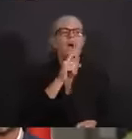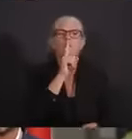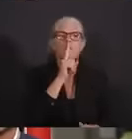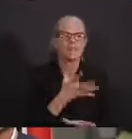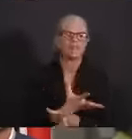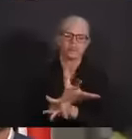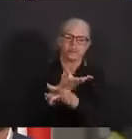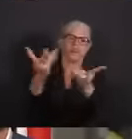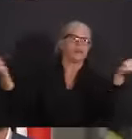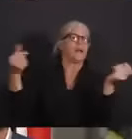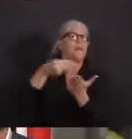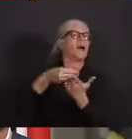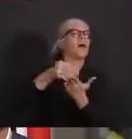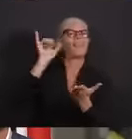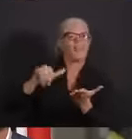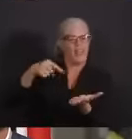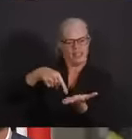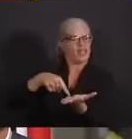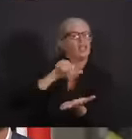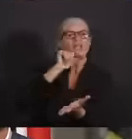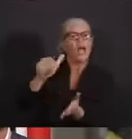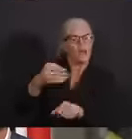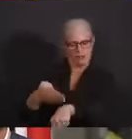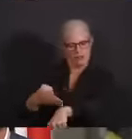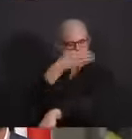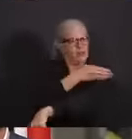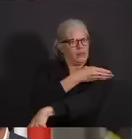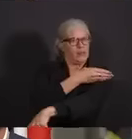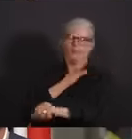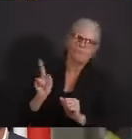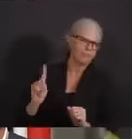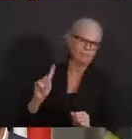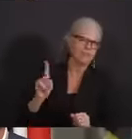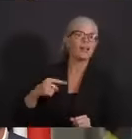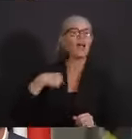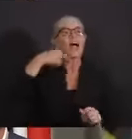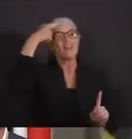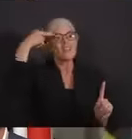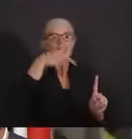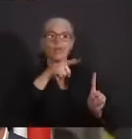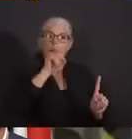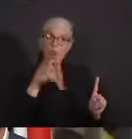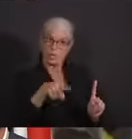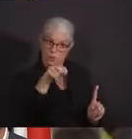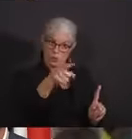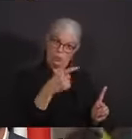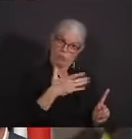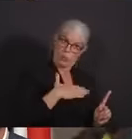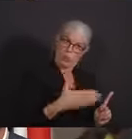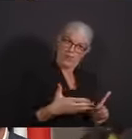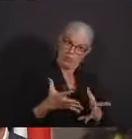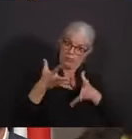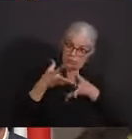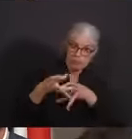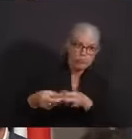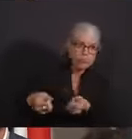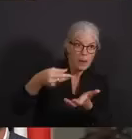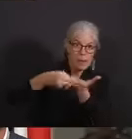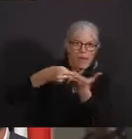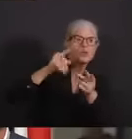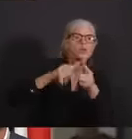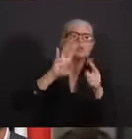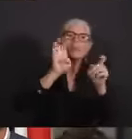is not going to be effective, of course. But I think the question is, are you willing to spend money to be prepared? And when you're